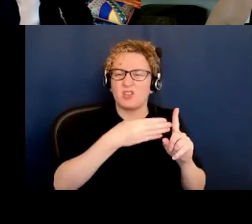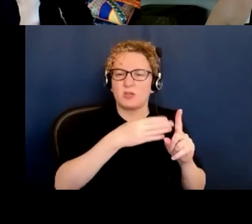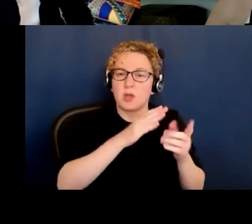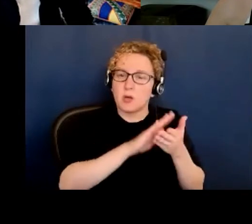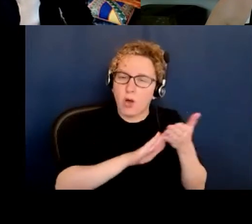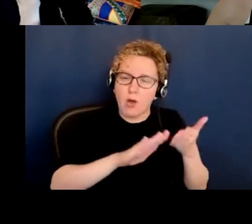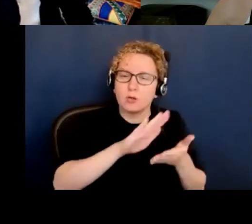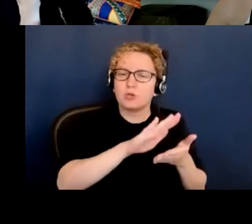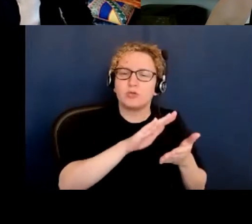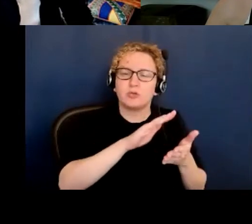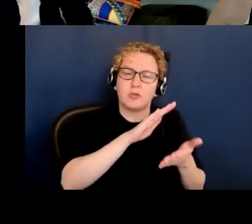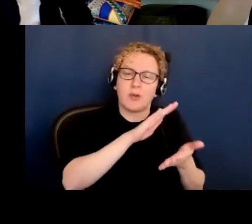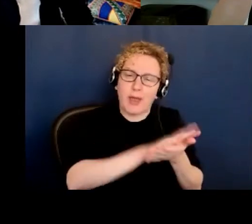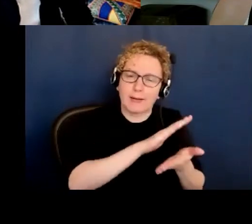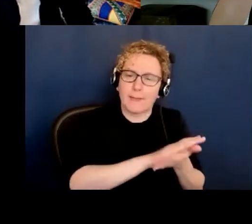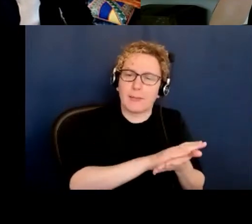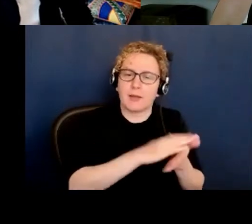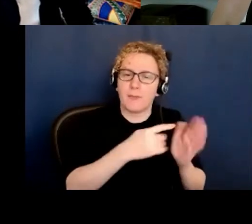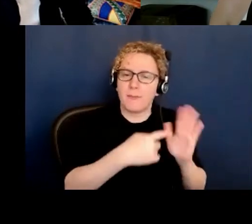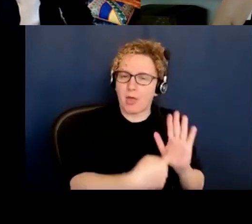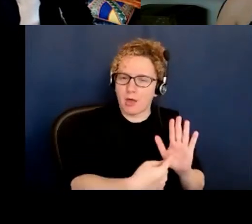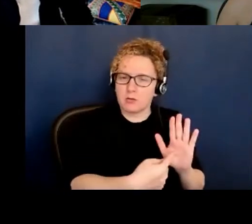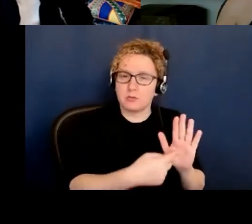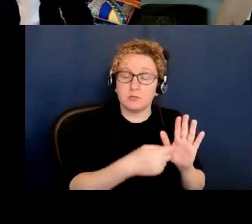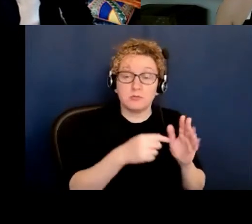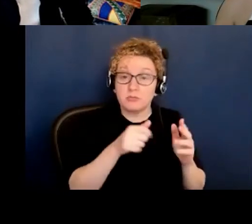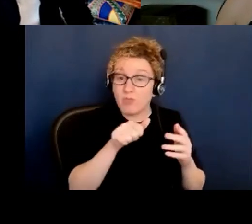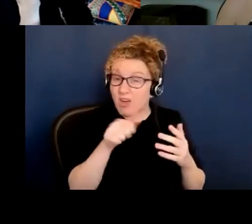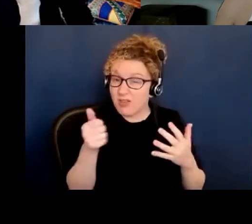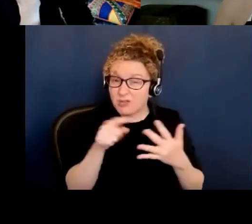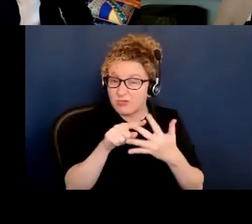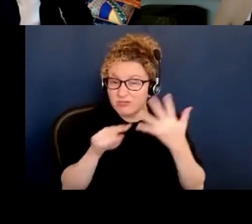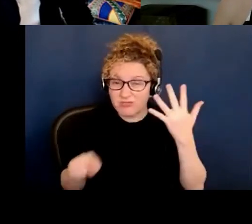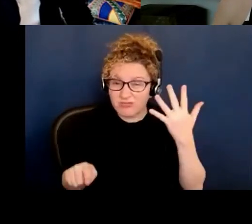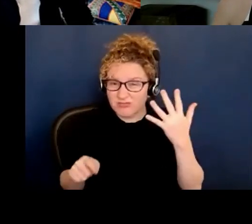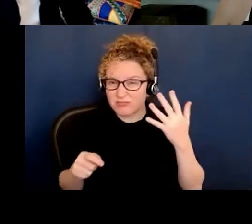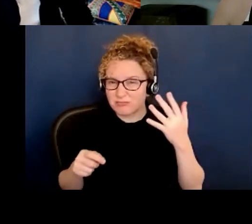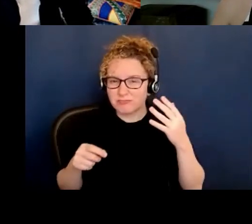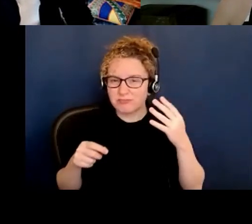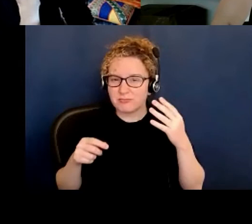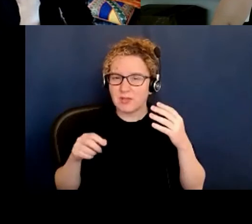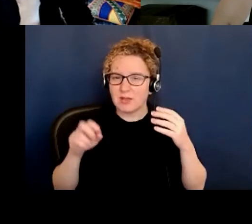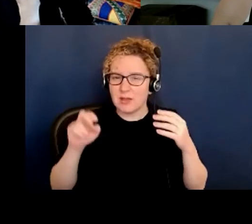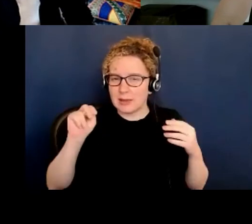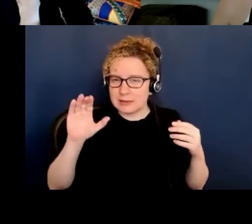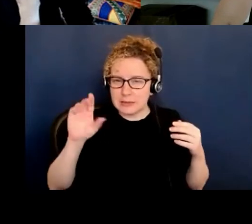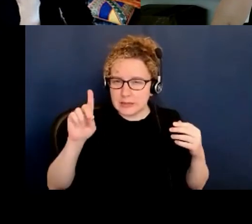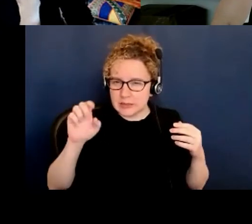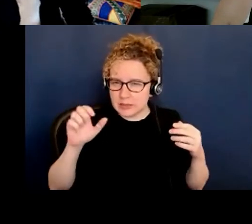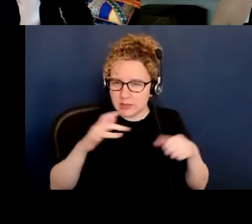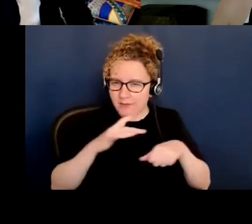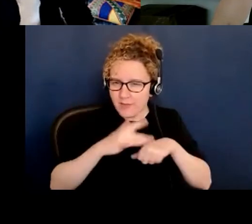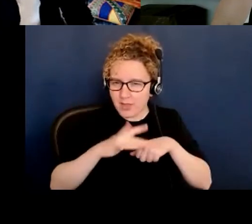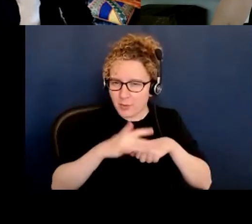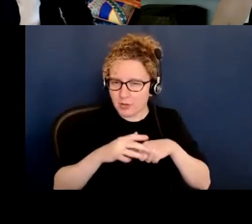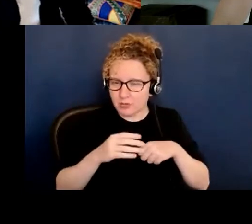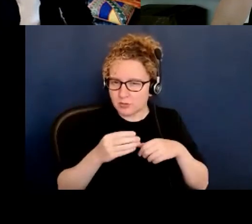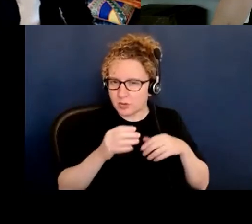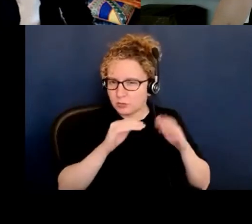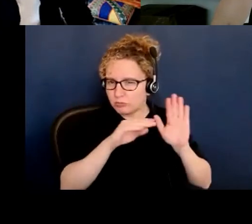academic model or framework that the Clearinghouse promotes and provides and encourages people to